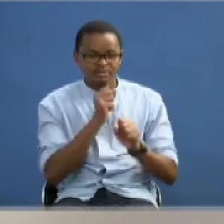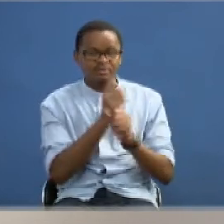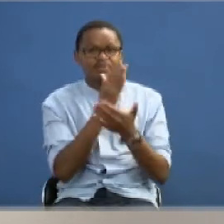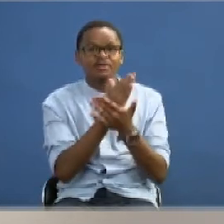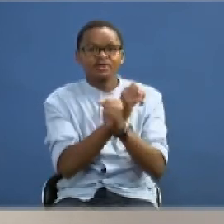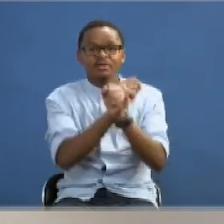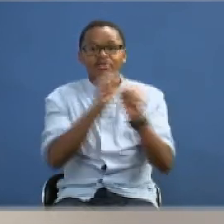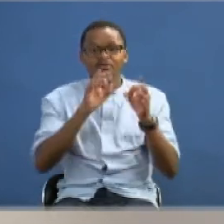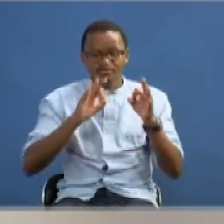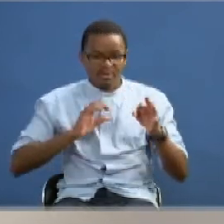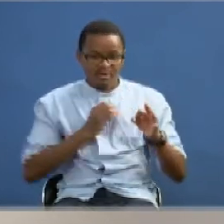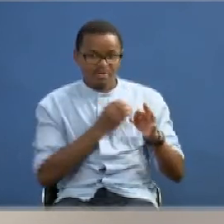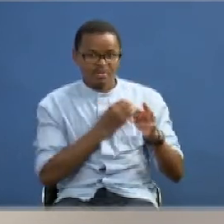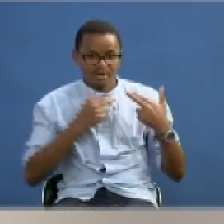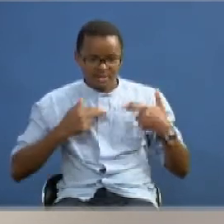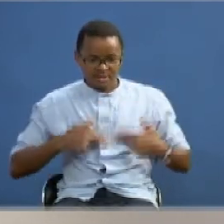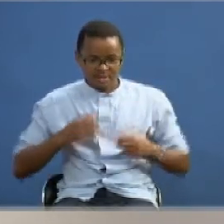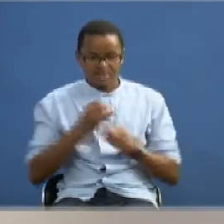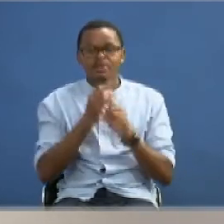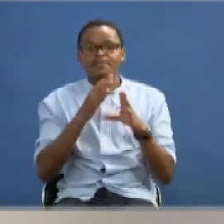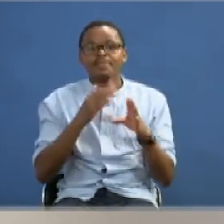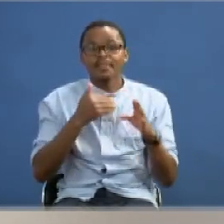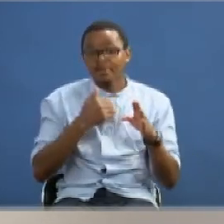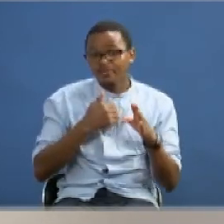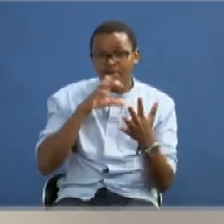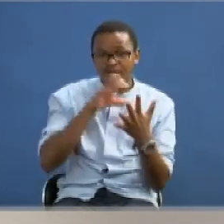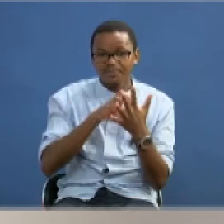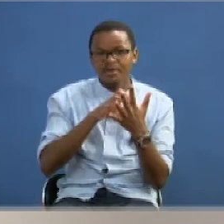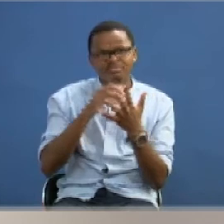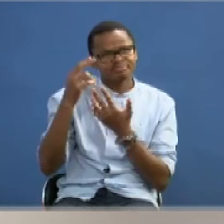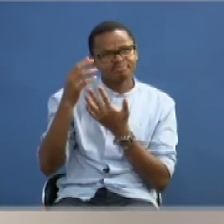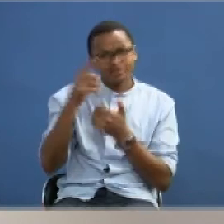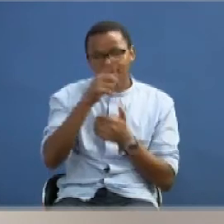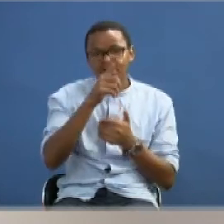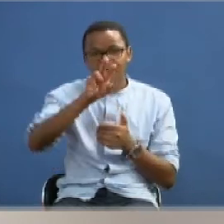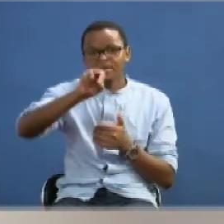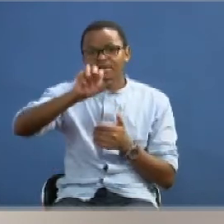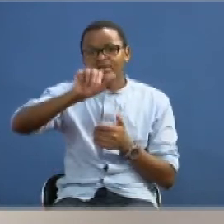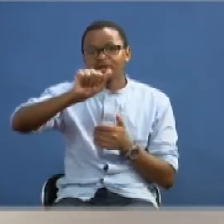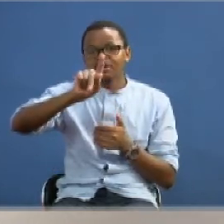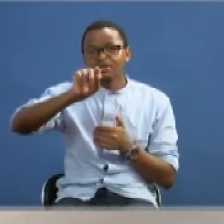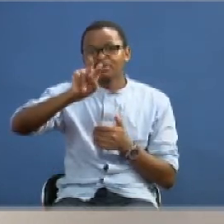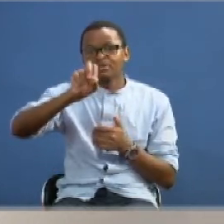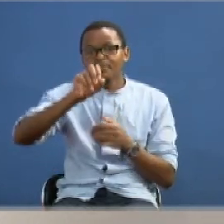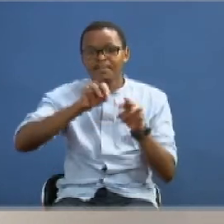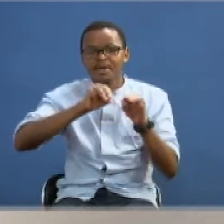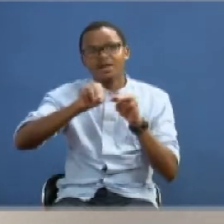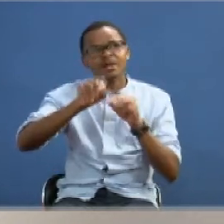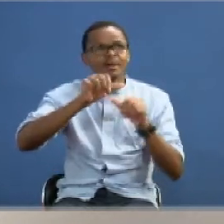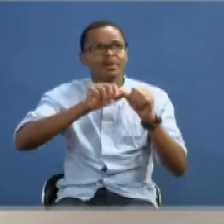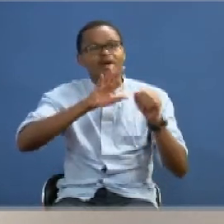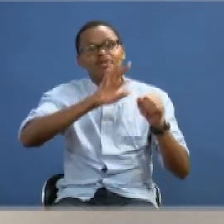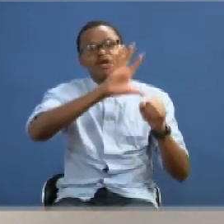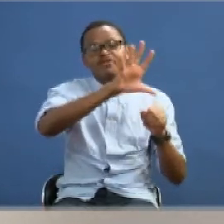the safety of our healthcare workers. Mm-hmm. We have had cases that are suspected in Makueni. Mm-hmm. We have managed about